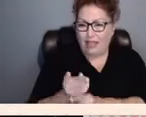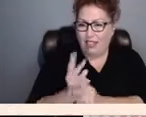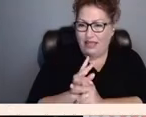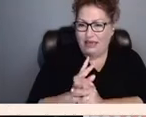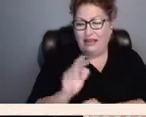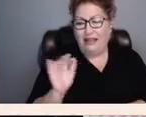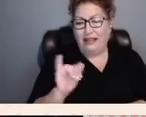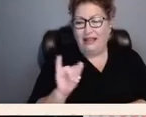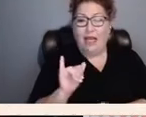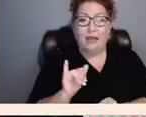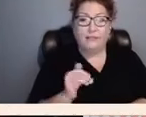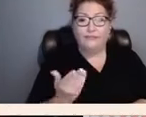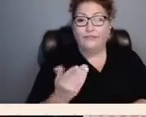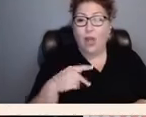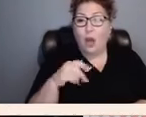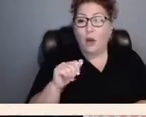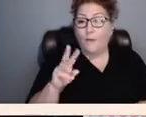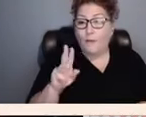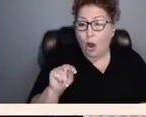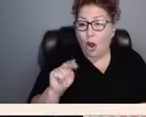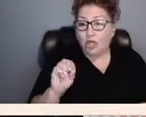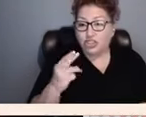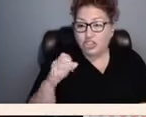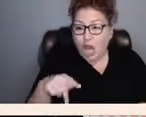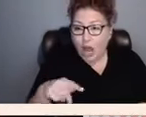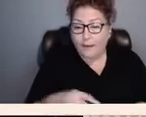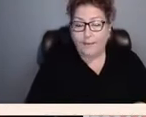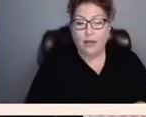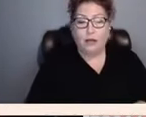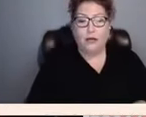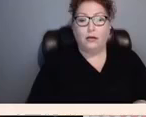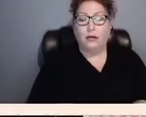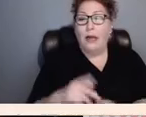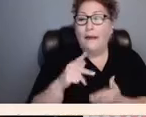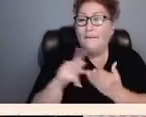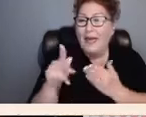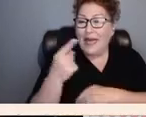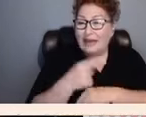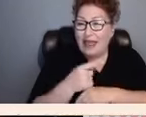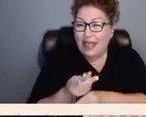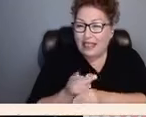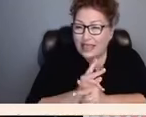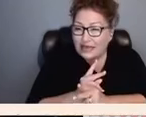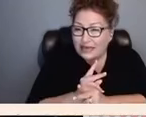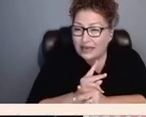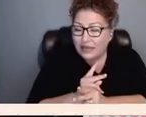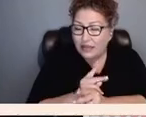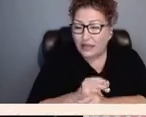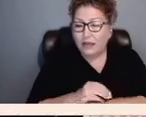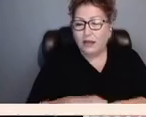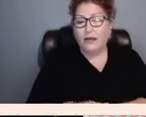possibly pawn shops, possibly payday lending, right? Payday lenders